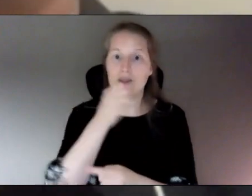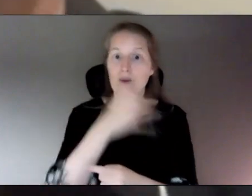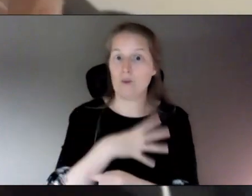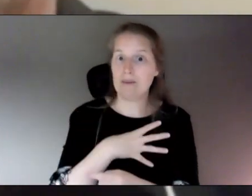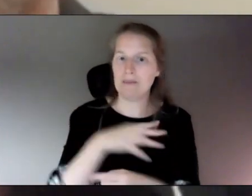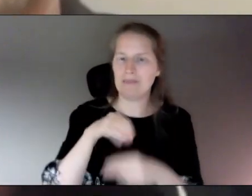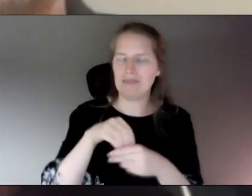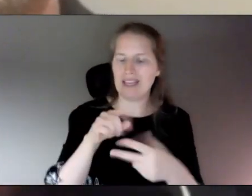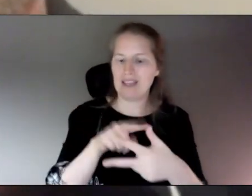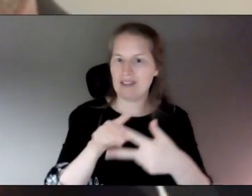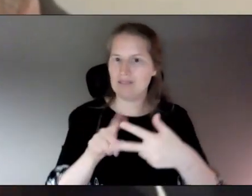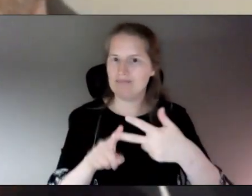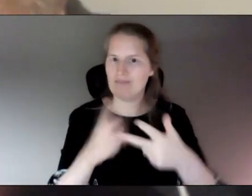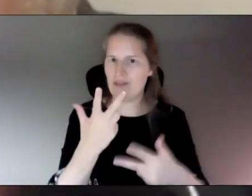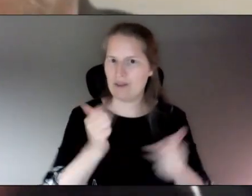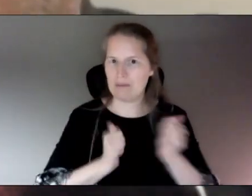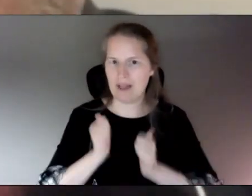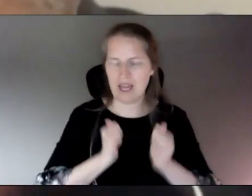ever present.